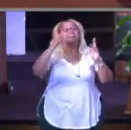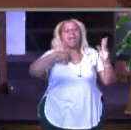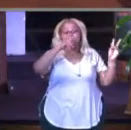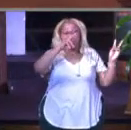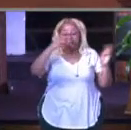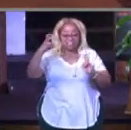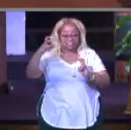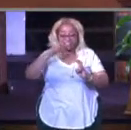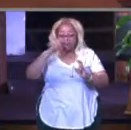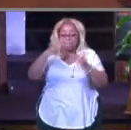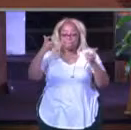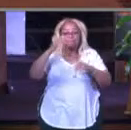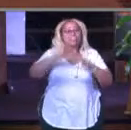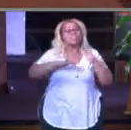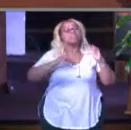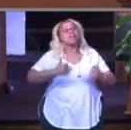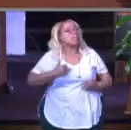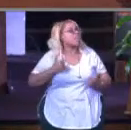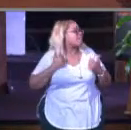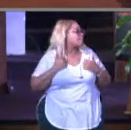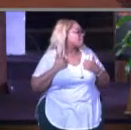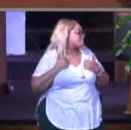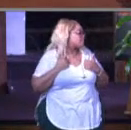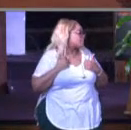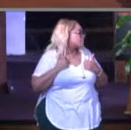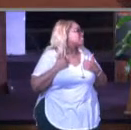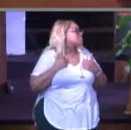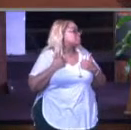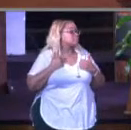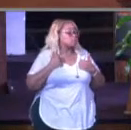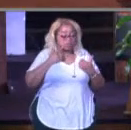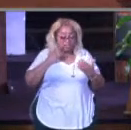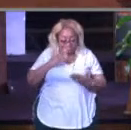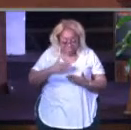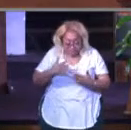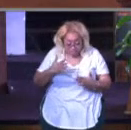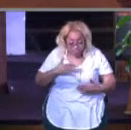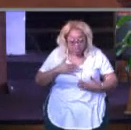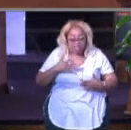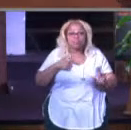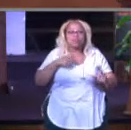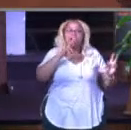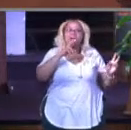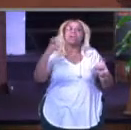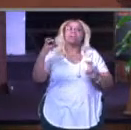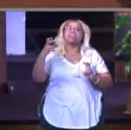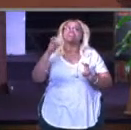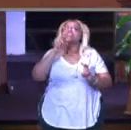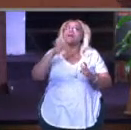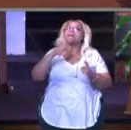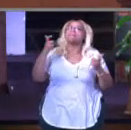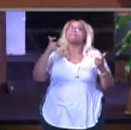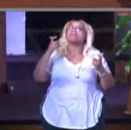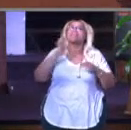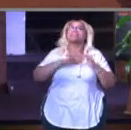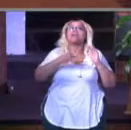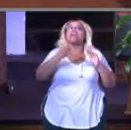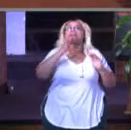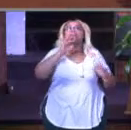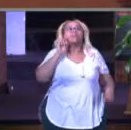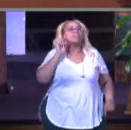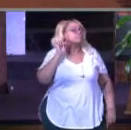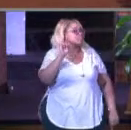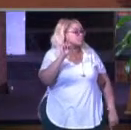our issues are not bigger than our life. When we stop to breathe, we say our issues are not bigger than our